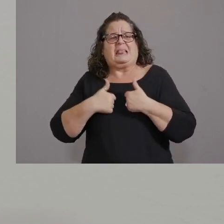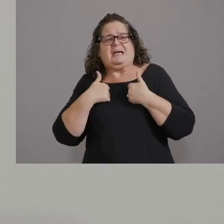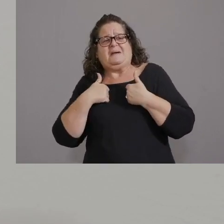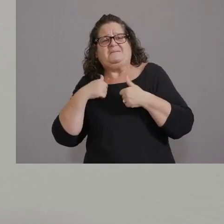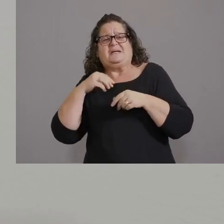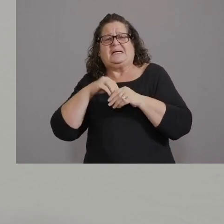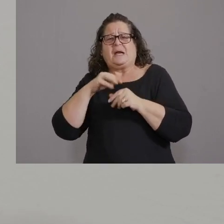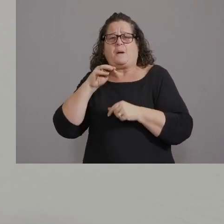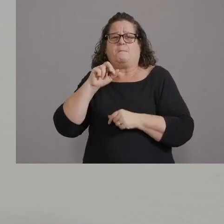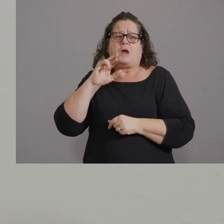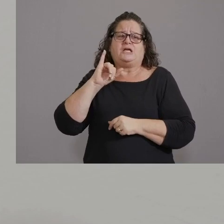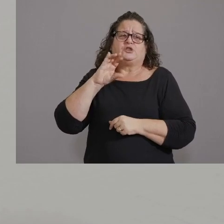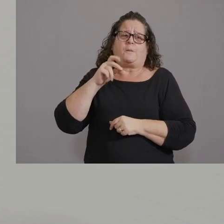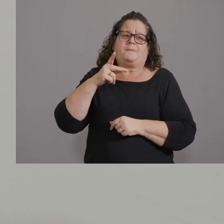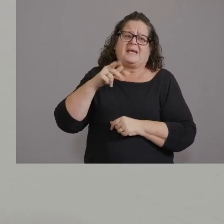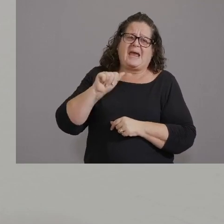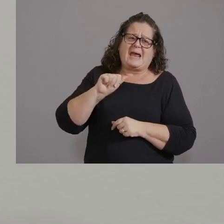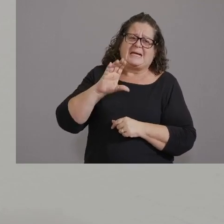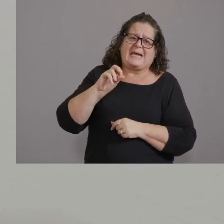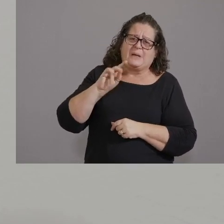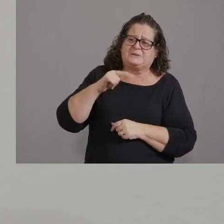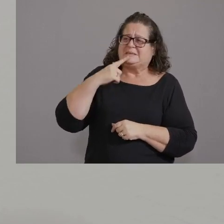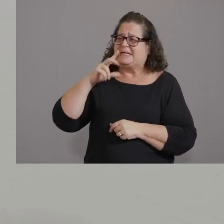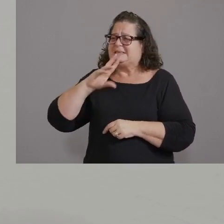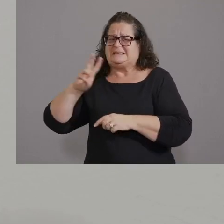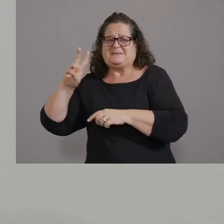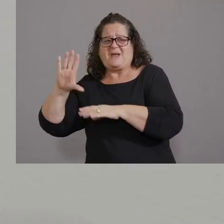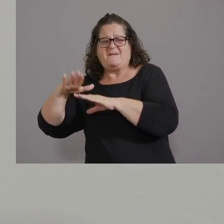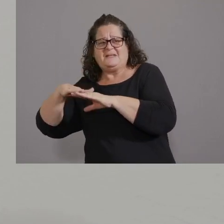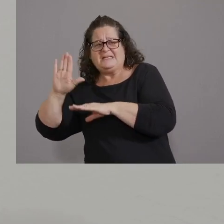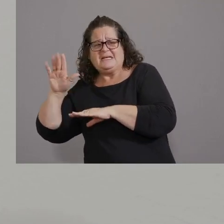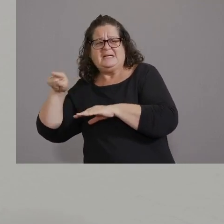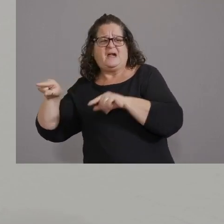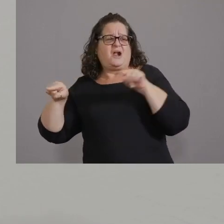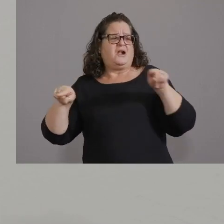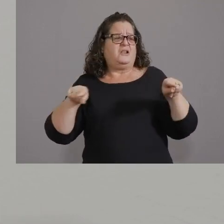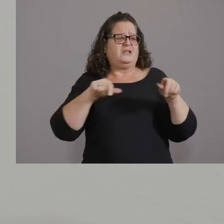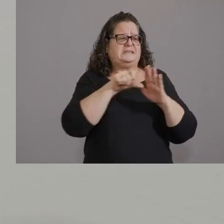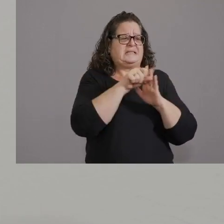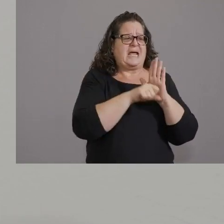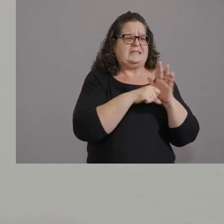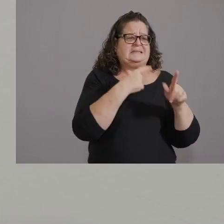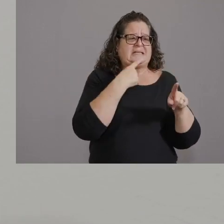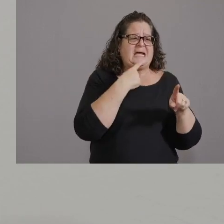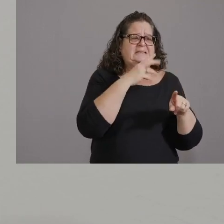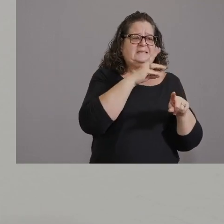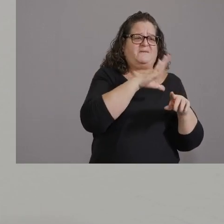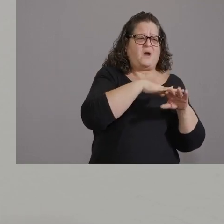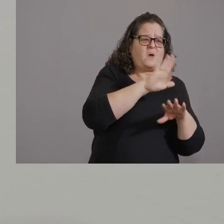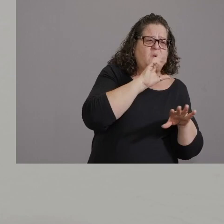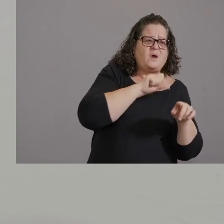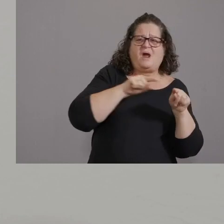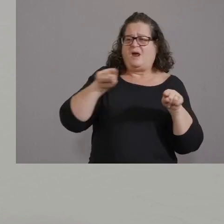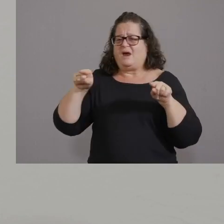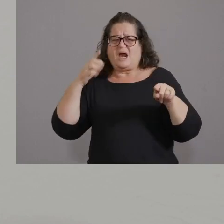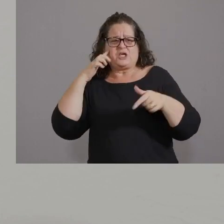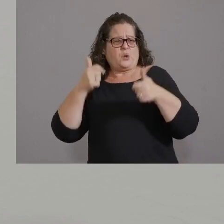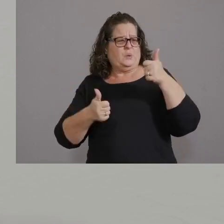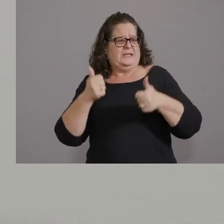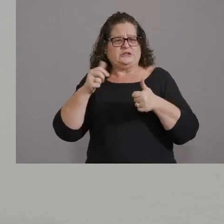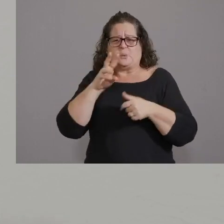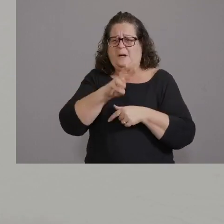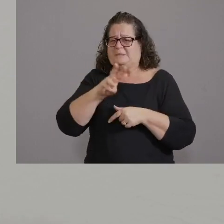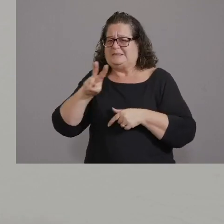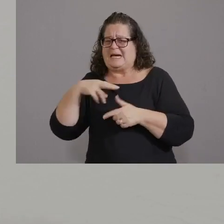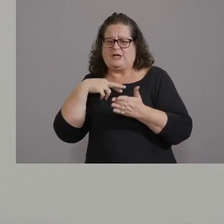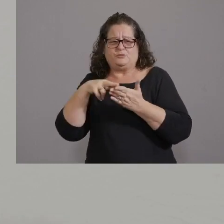The state says 65 and older. I don't know what website I went to. I don't know this, I don't know that. They just want to get their vaccine.